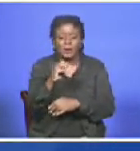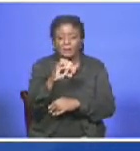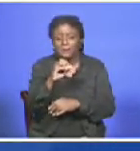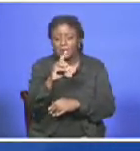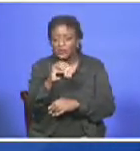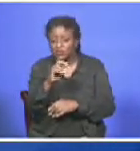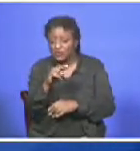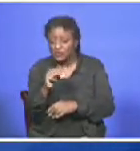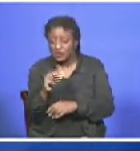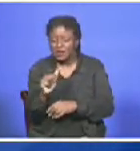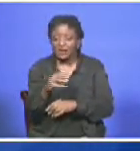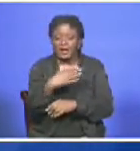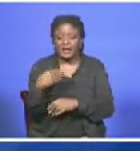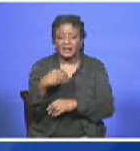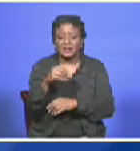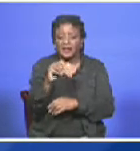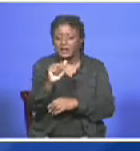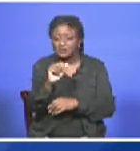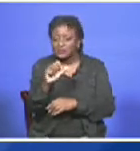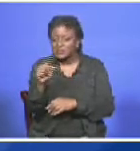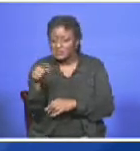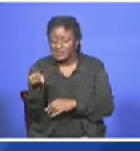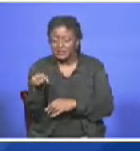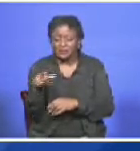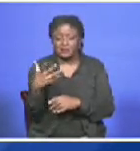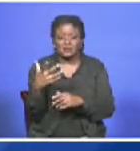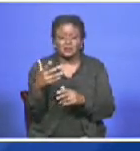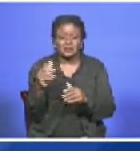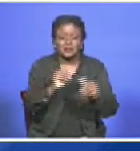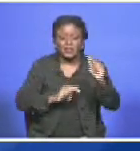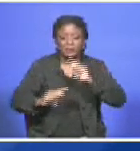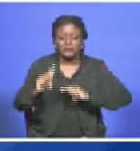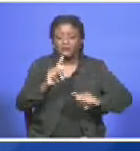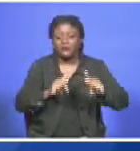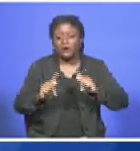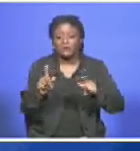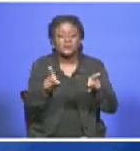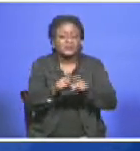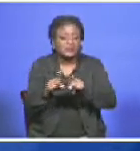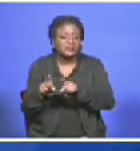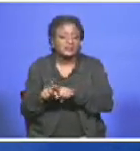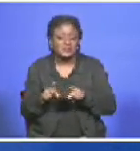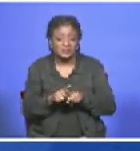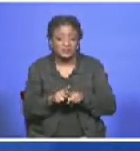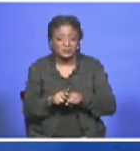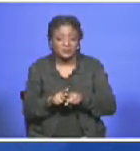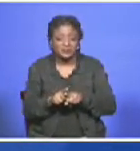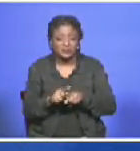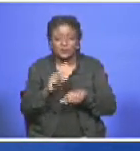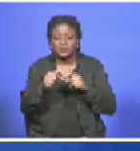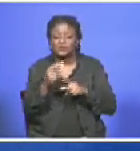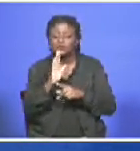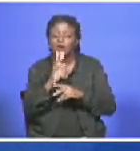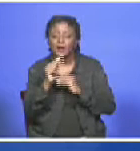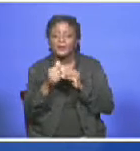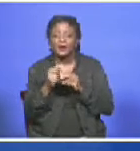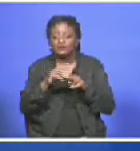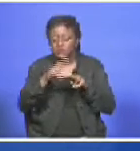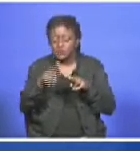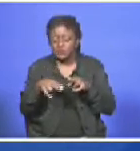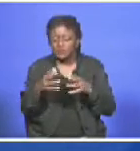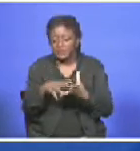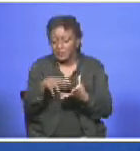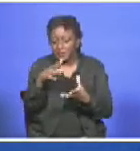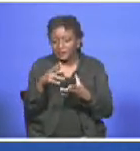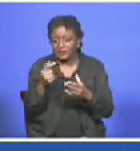similarly. So there isn't this big sort of 20% plus gap between them when you talk about reducing the amount of severe